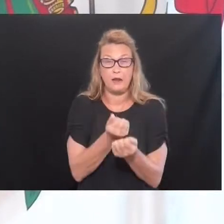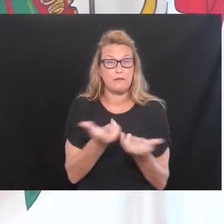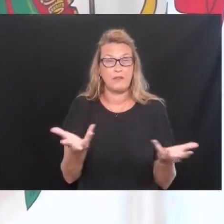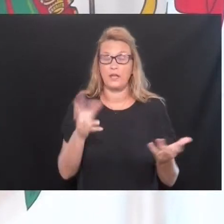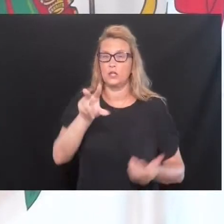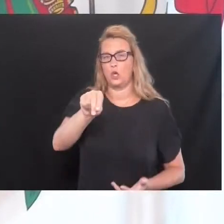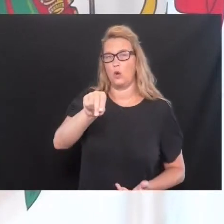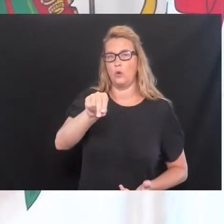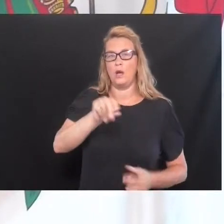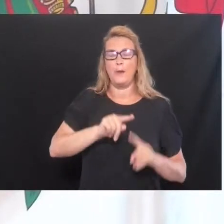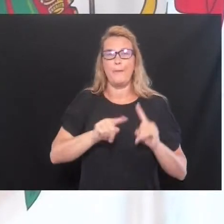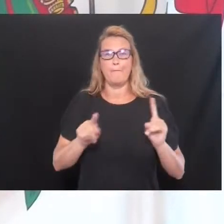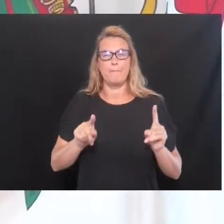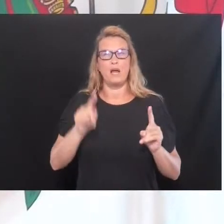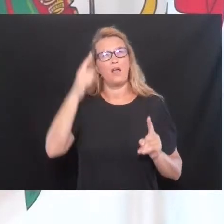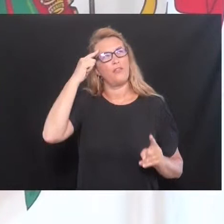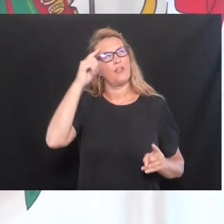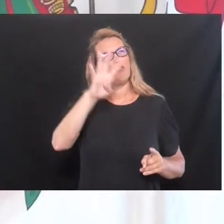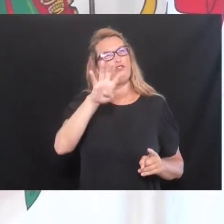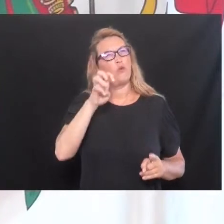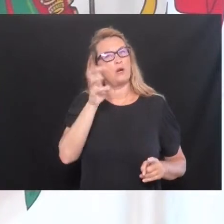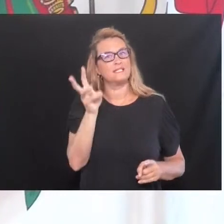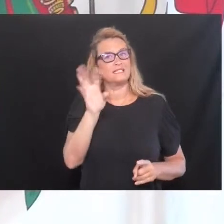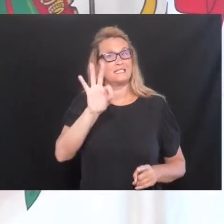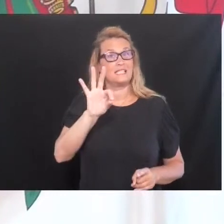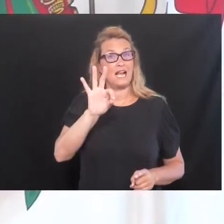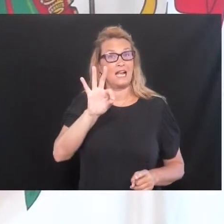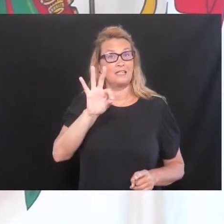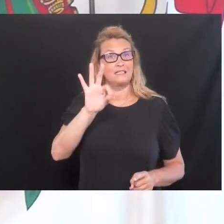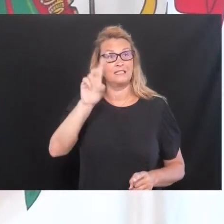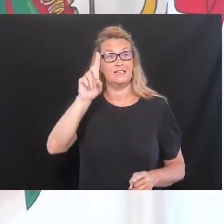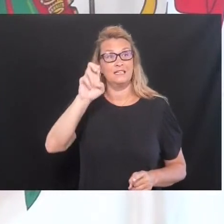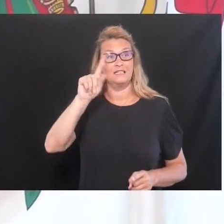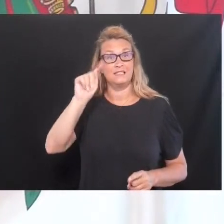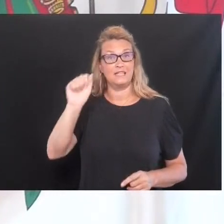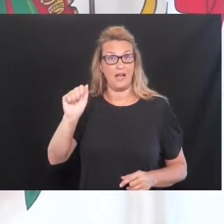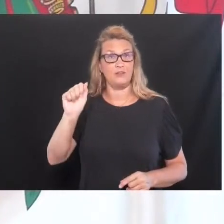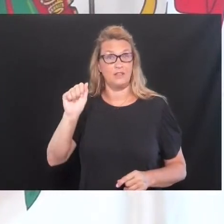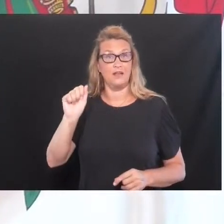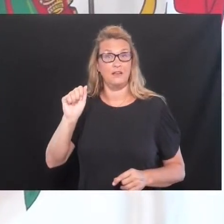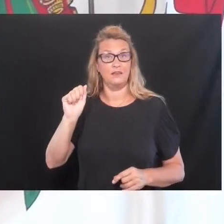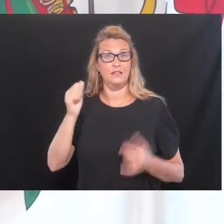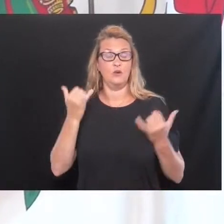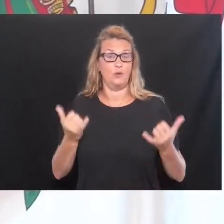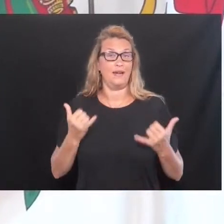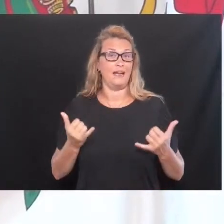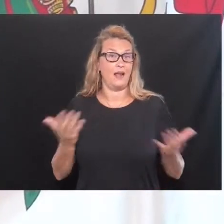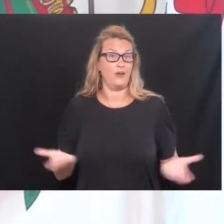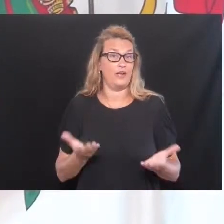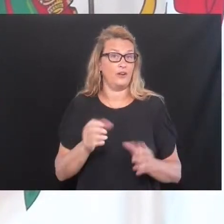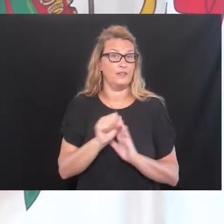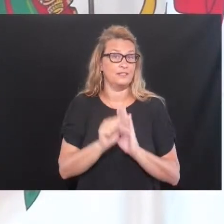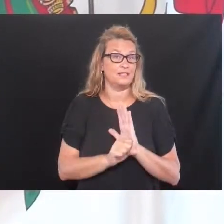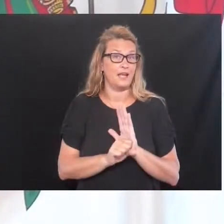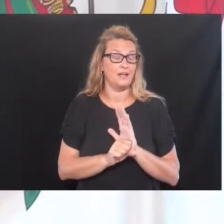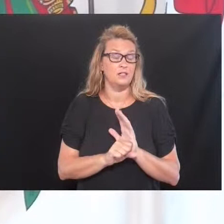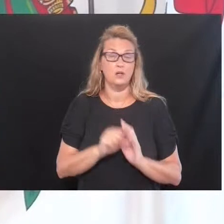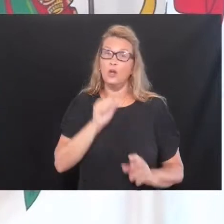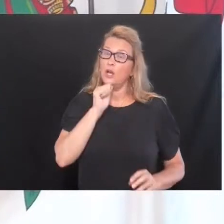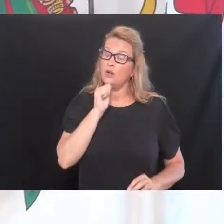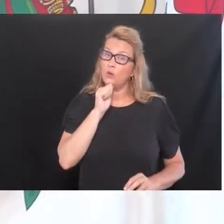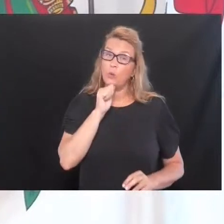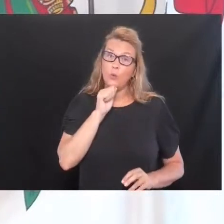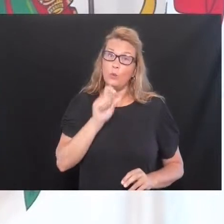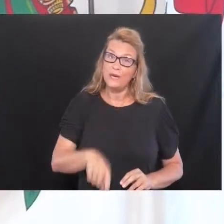number, and I think the number was 469 Delta cases in this state right now. If we don't get